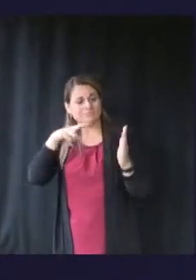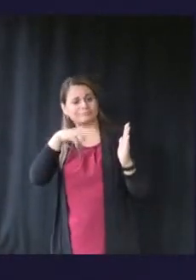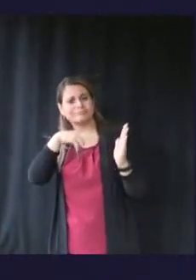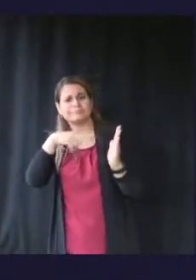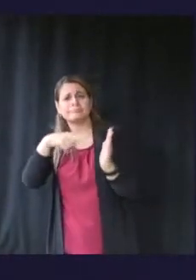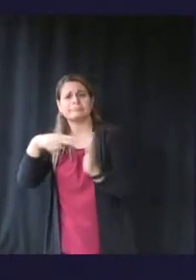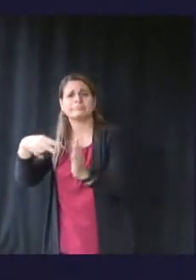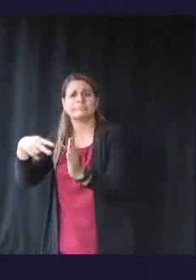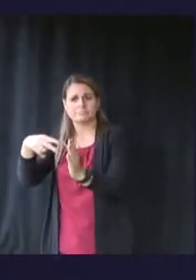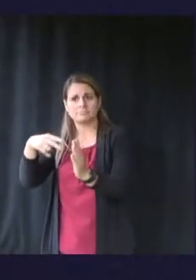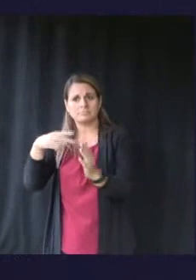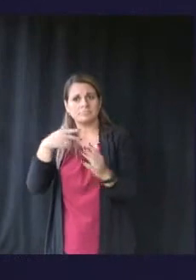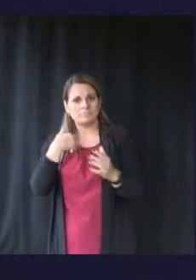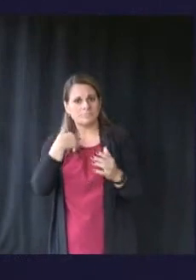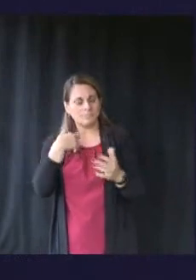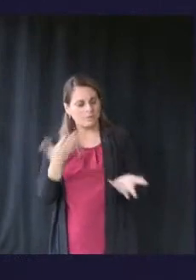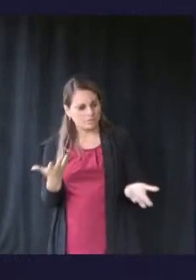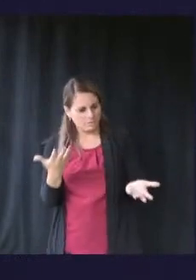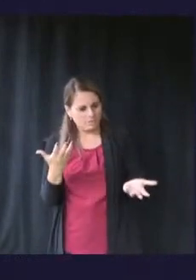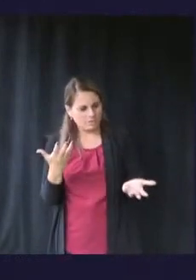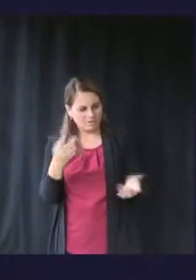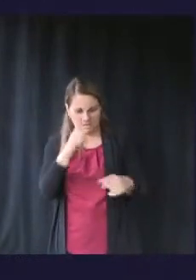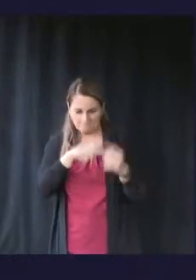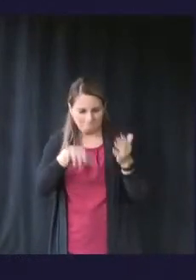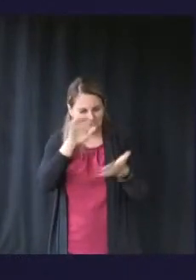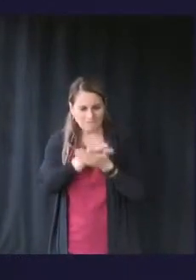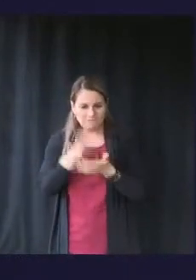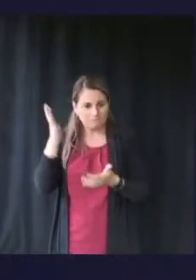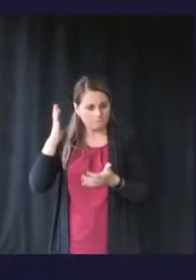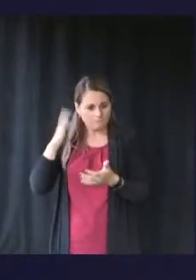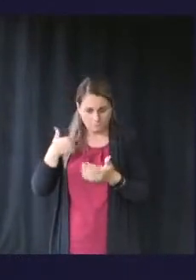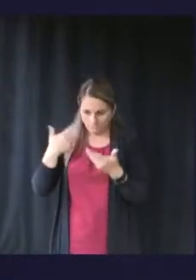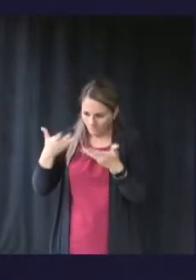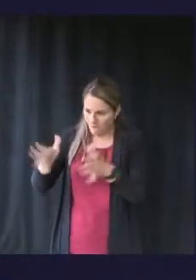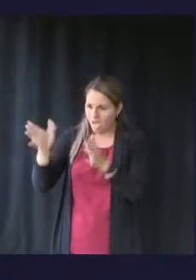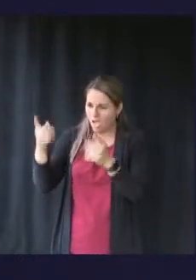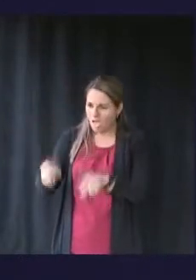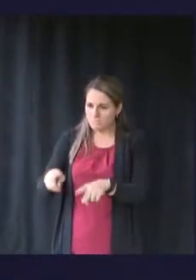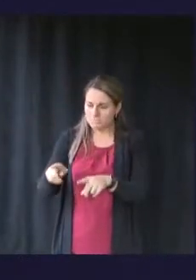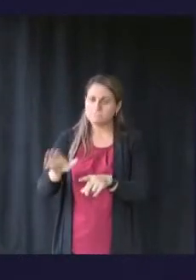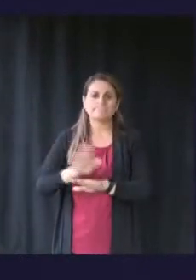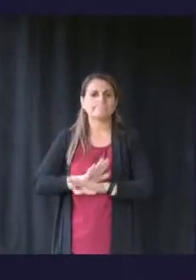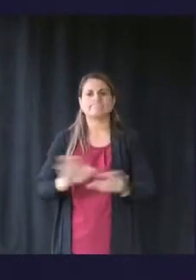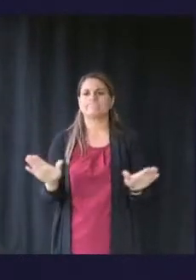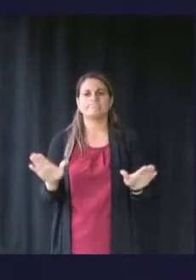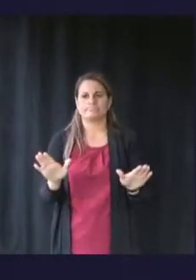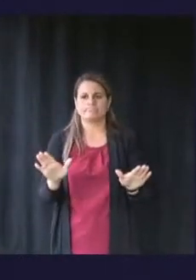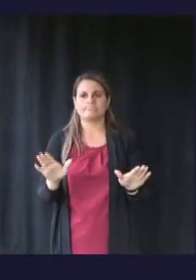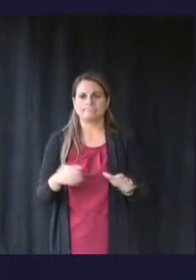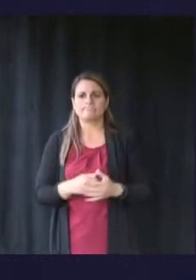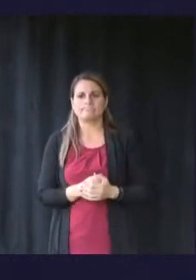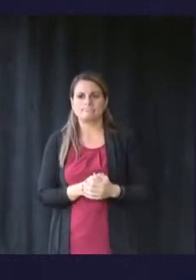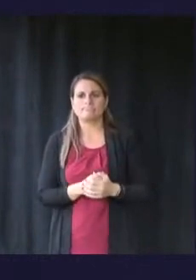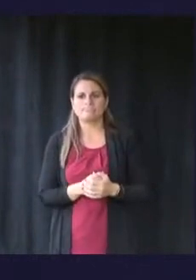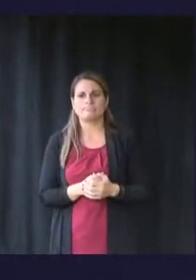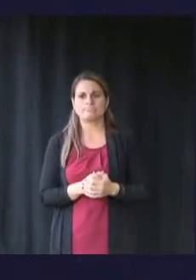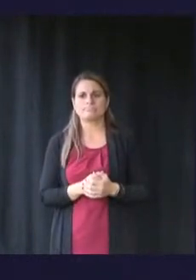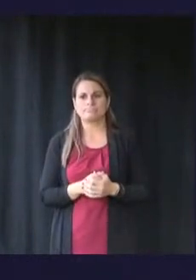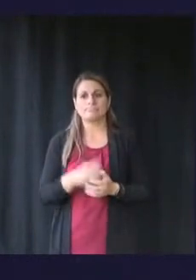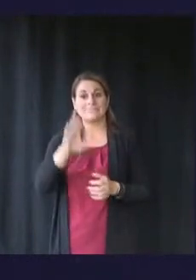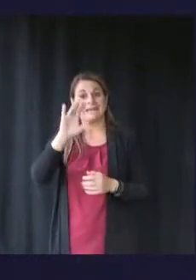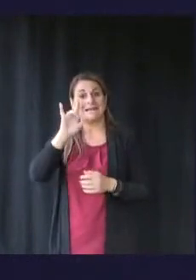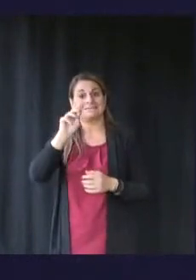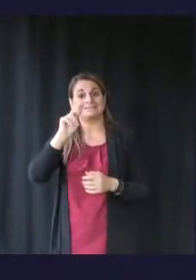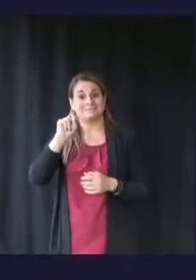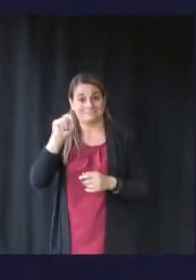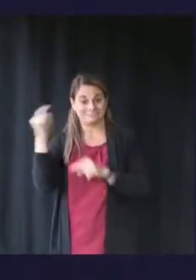When President Clinton spoke at this first dedication, he ended on a poignant reminder. He said, and I quote, "The